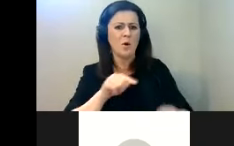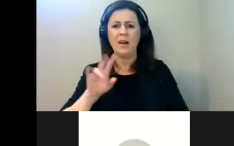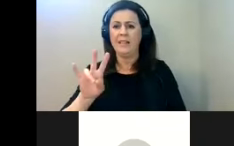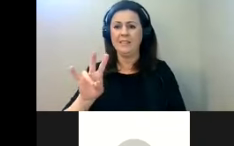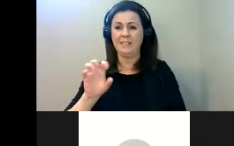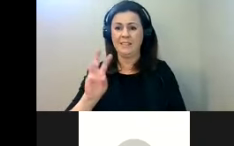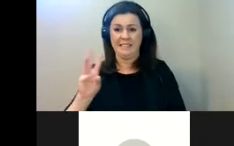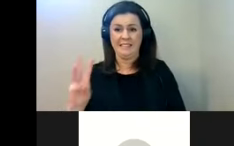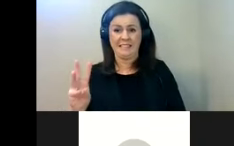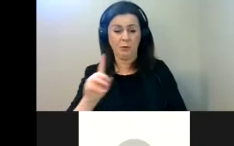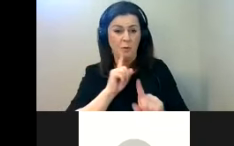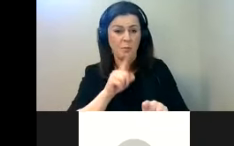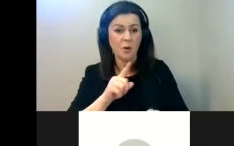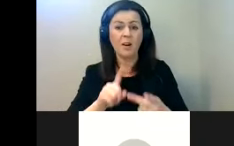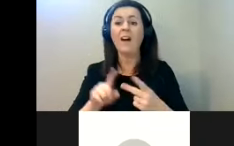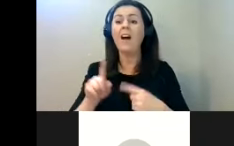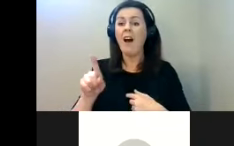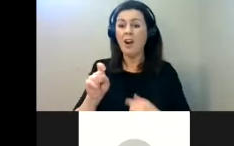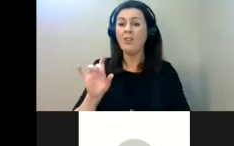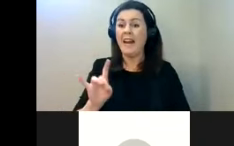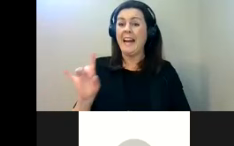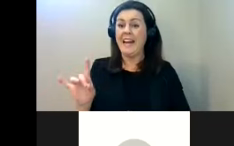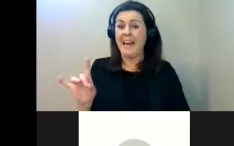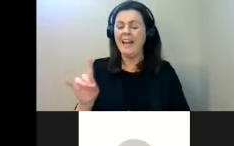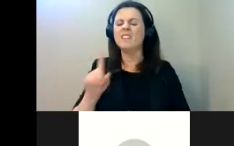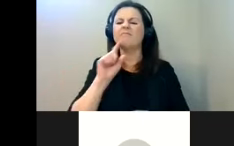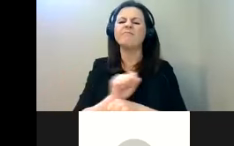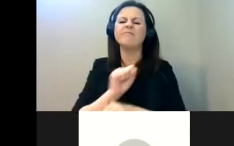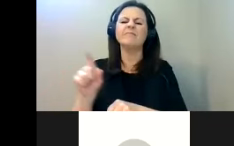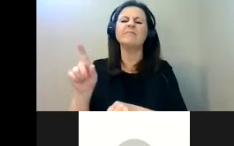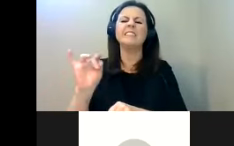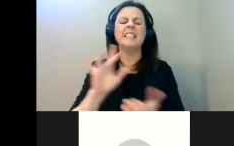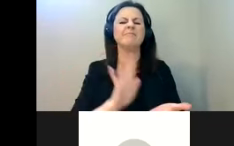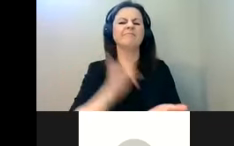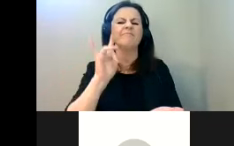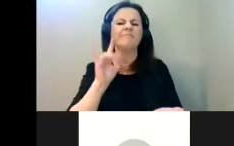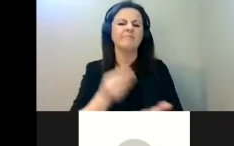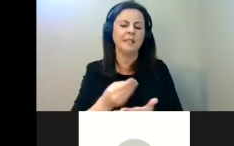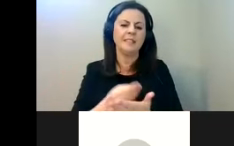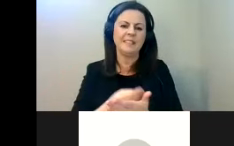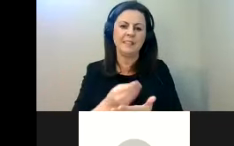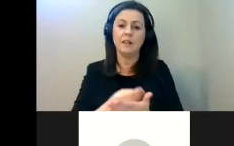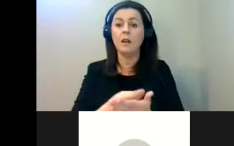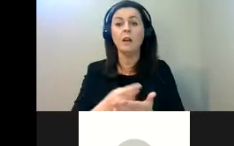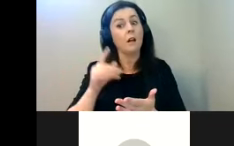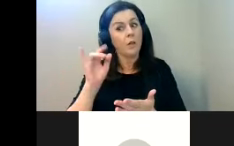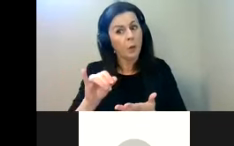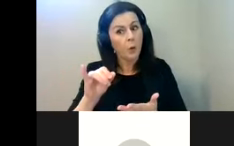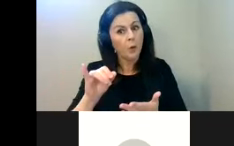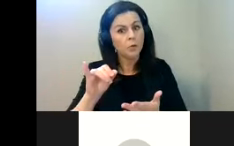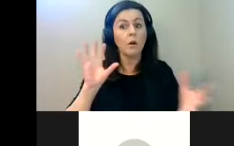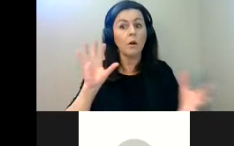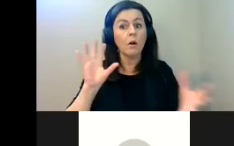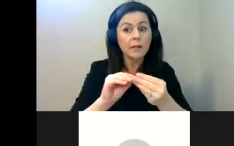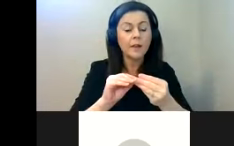actually succeeded. And these are only the ones that we're hearing about, the ones that have been reported. And I'm sure there's many